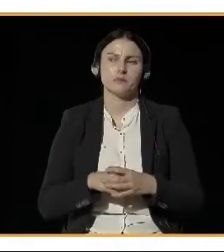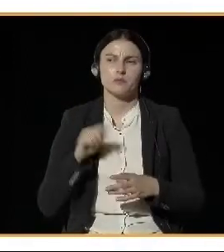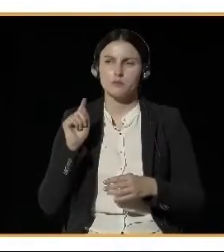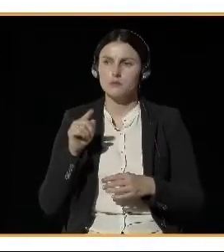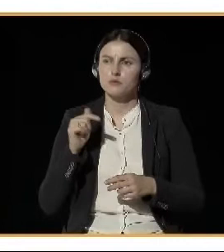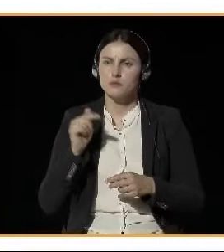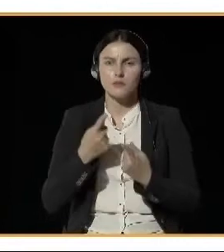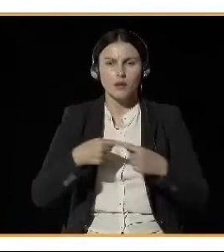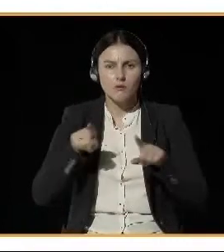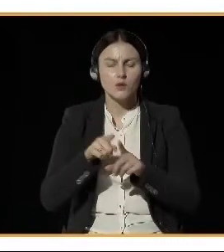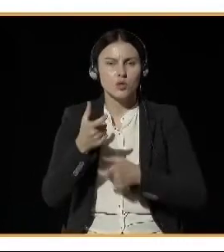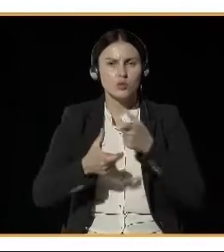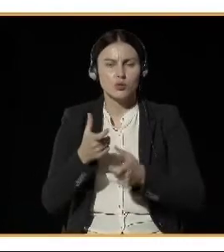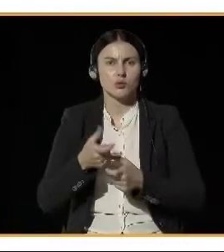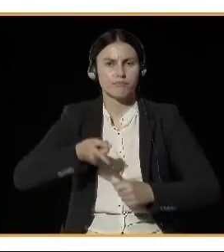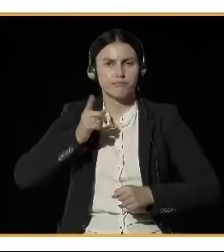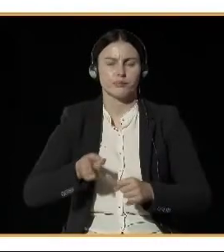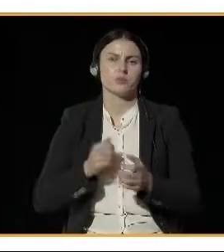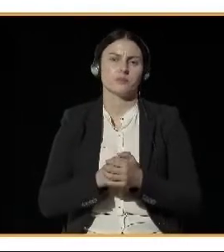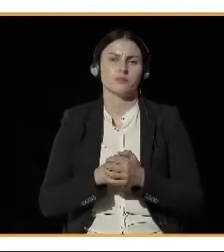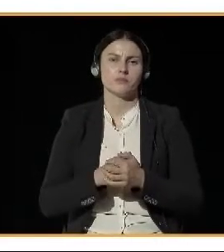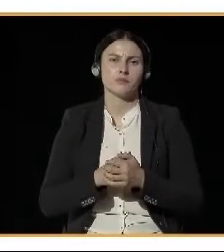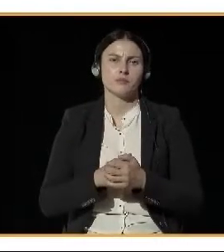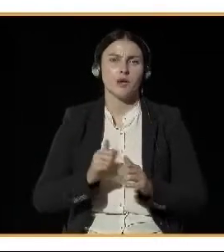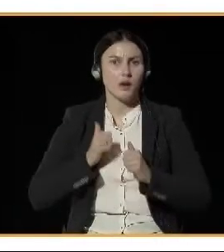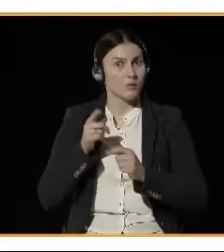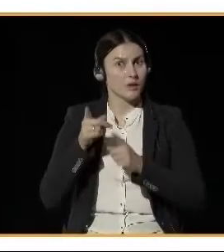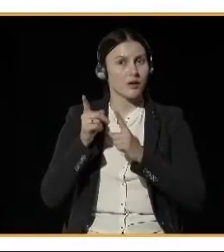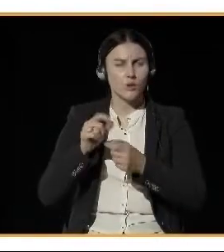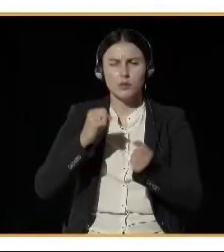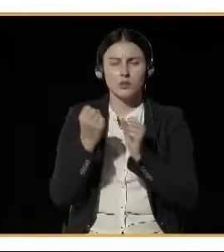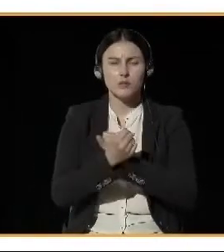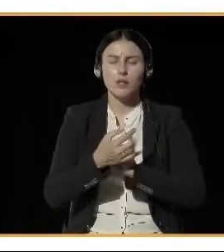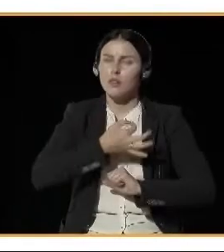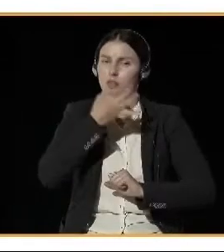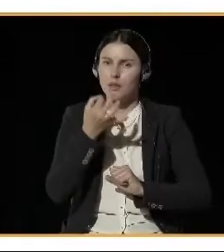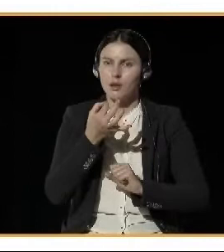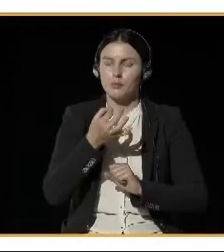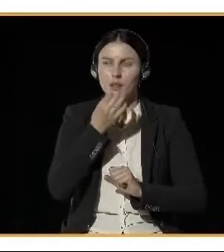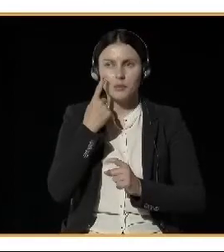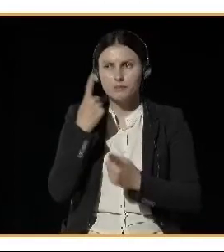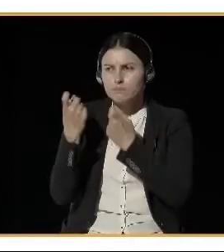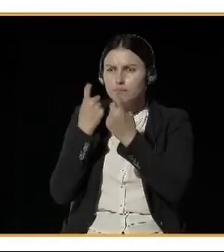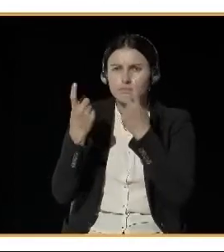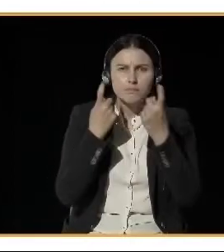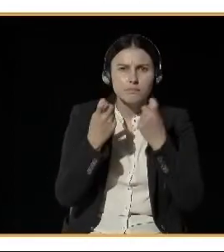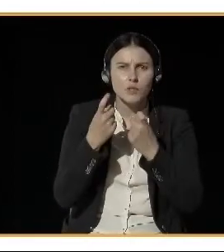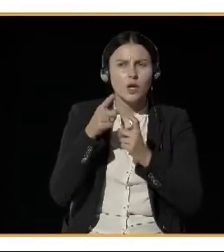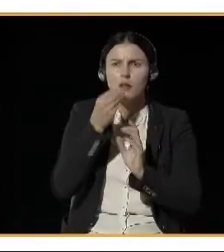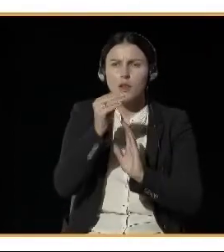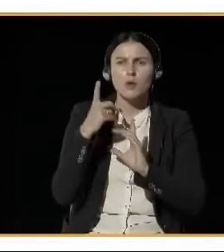this direction. Of course, it is the best to learn from those who have